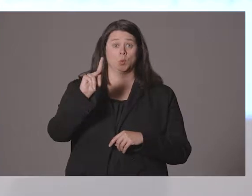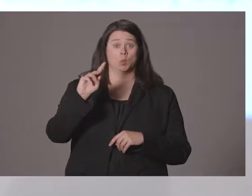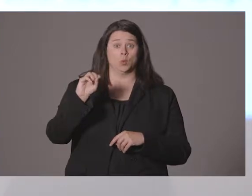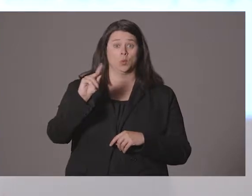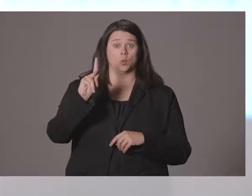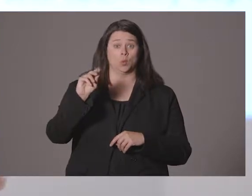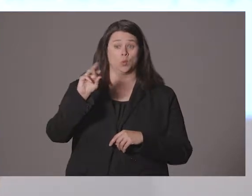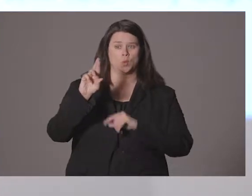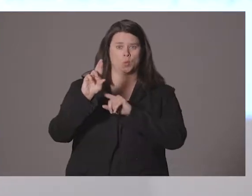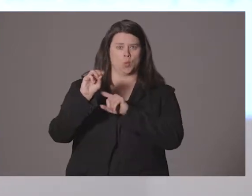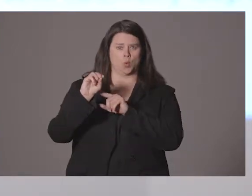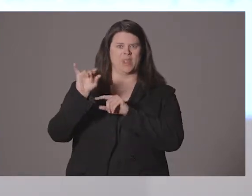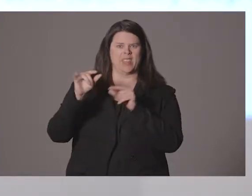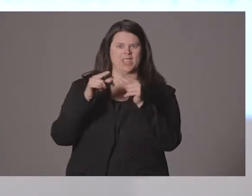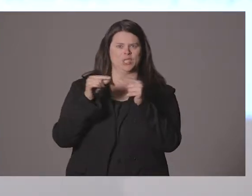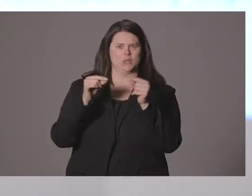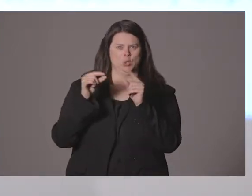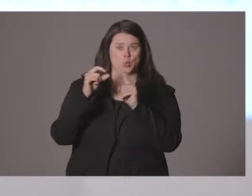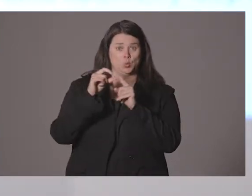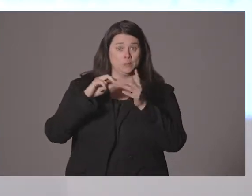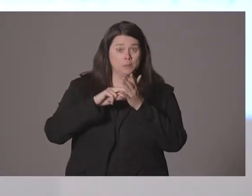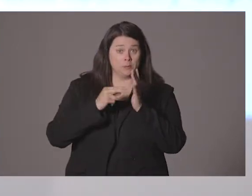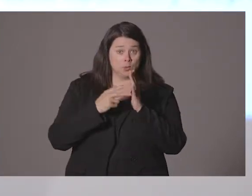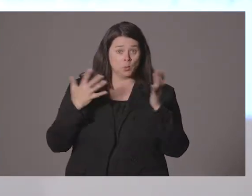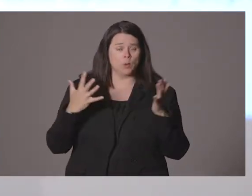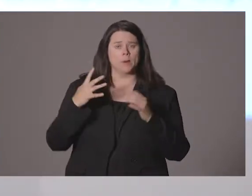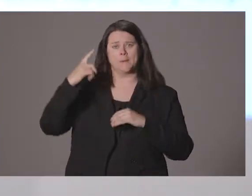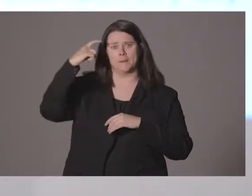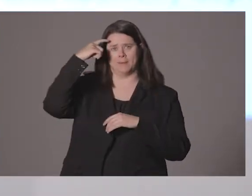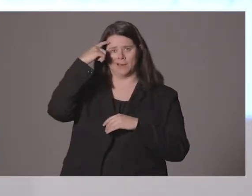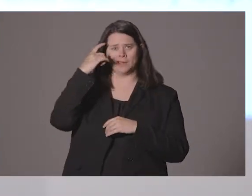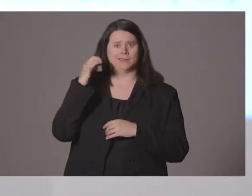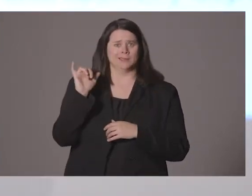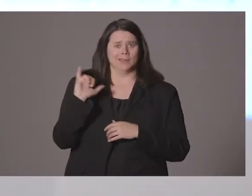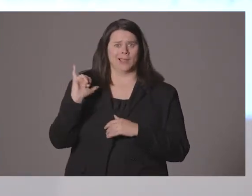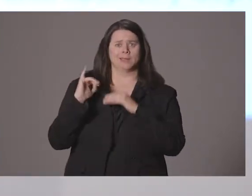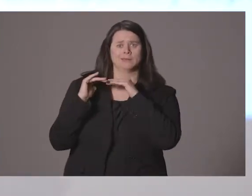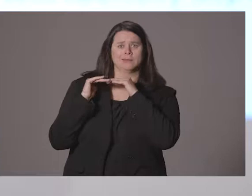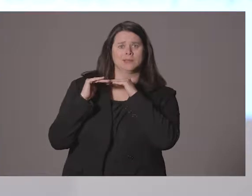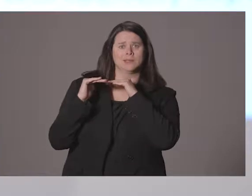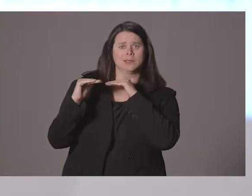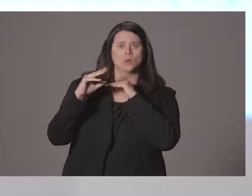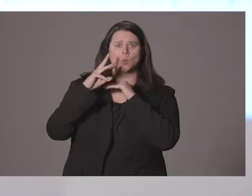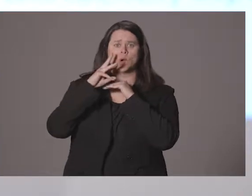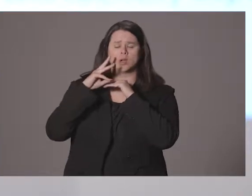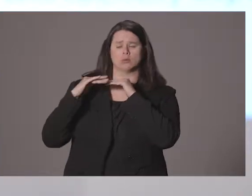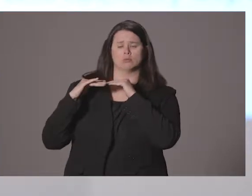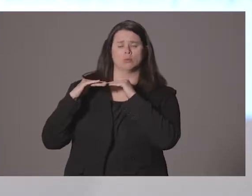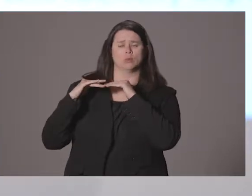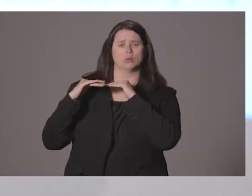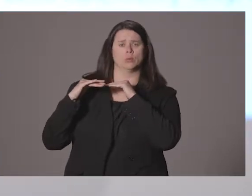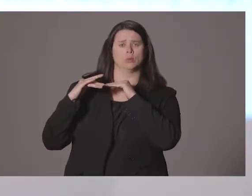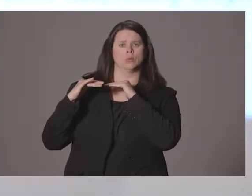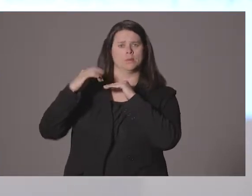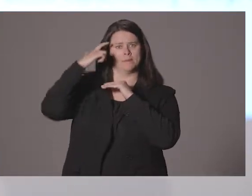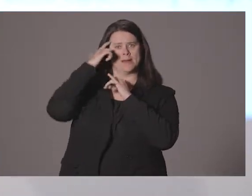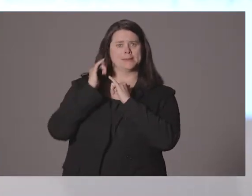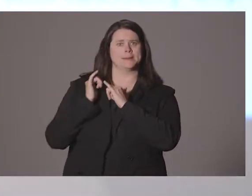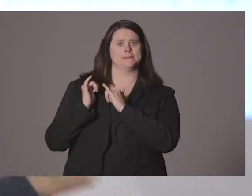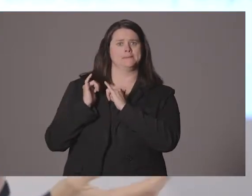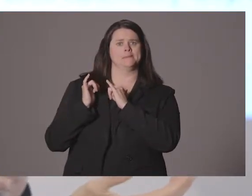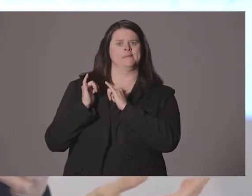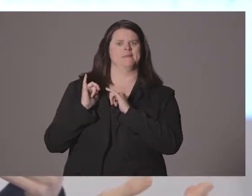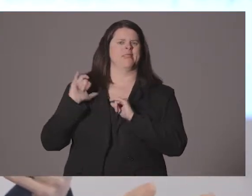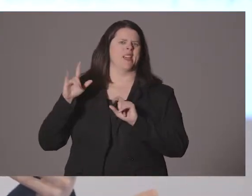care, it's really about this, because when we're faced with really intolerable pain, whether that's our pain or whether we're